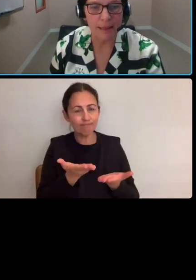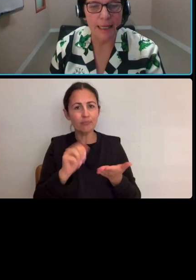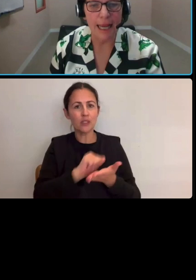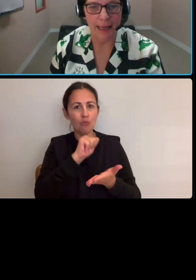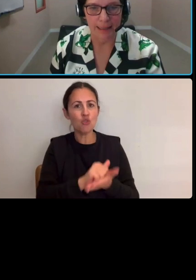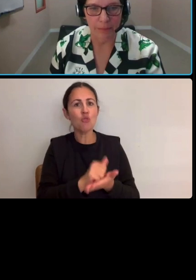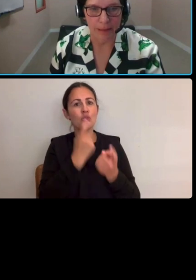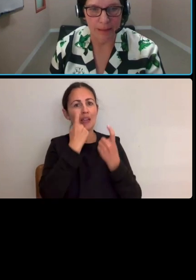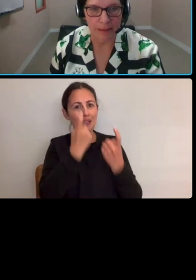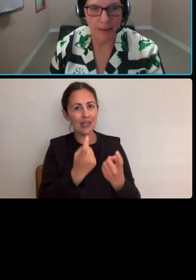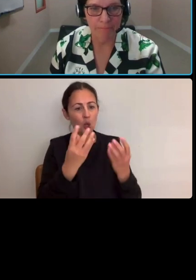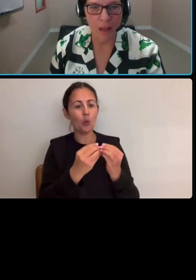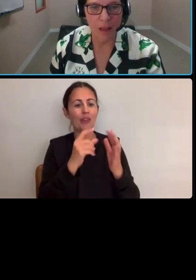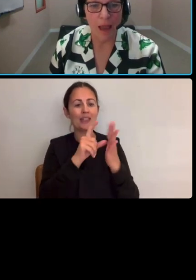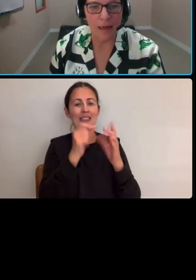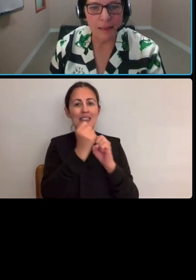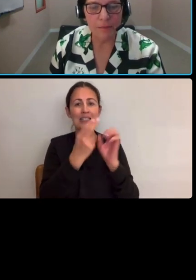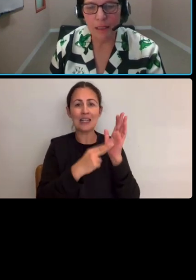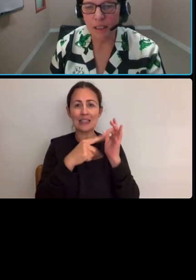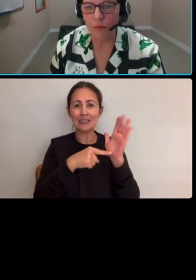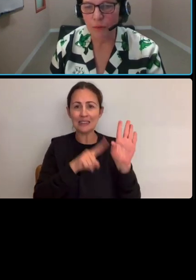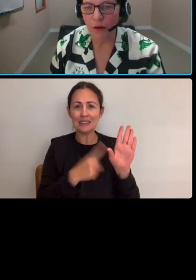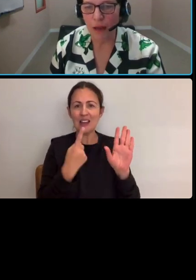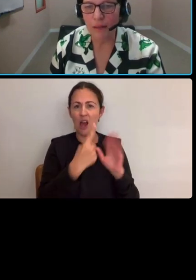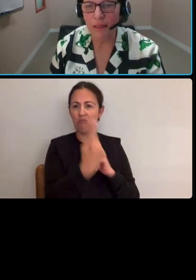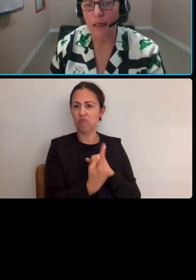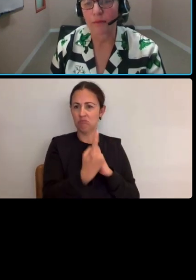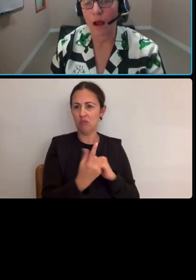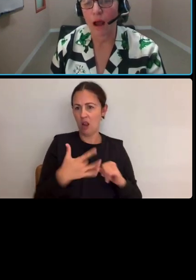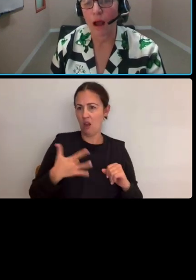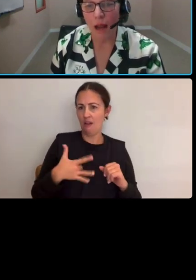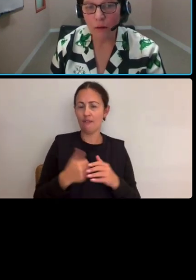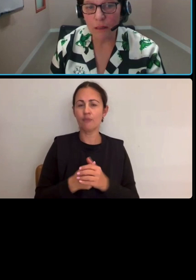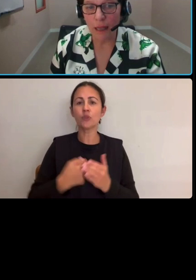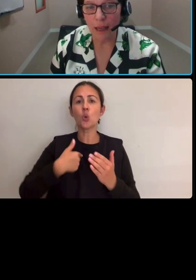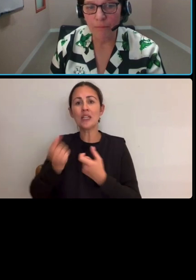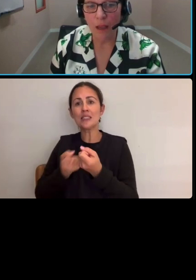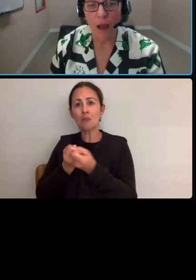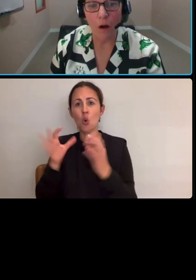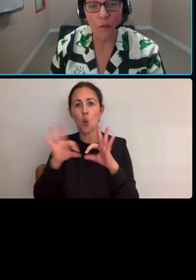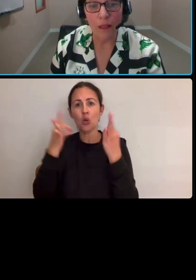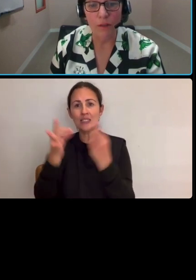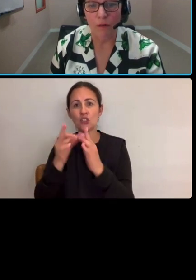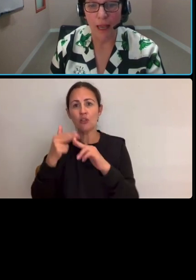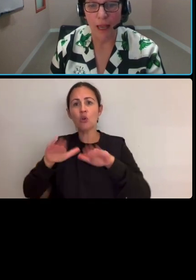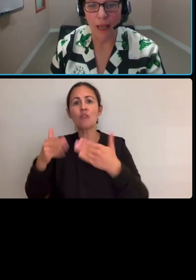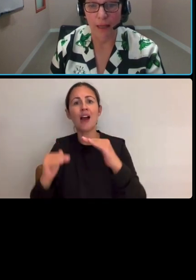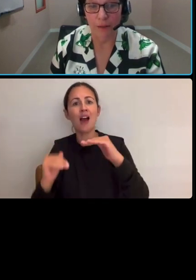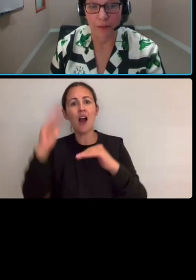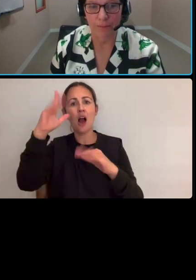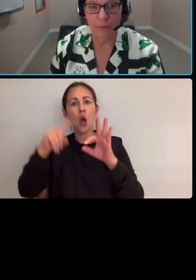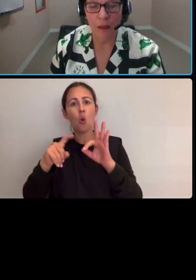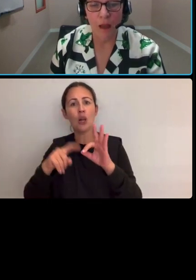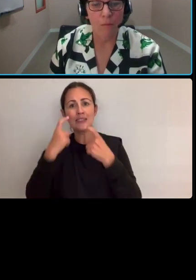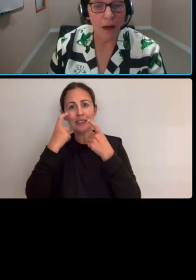their dignity and independence, and a system that supports providers to deliver high-quality care and hold them to account when